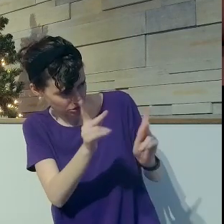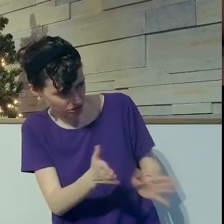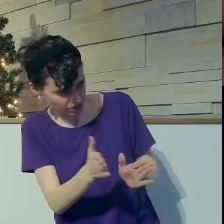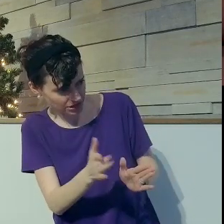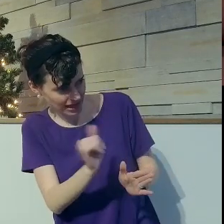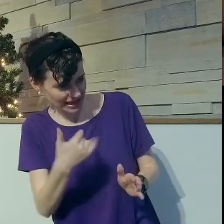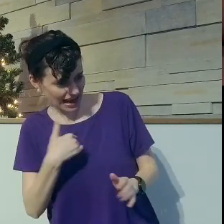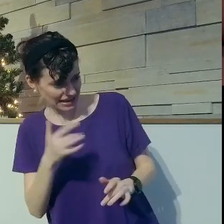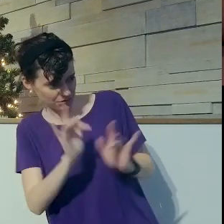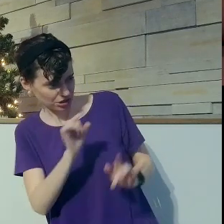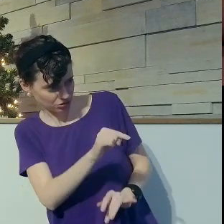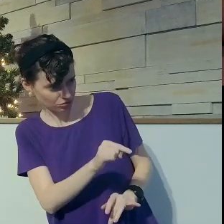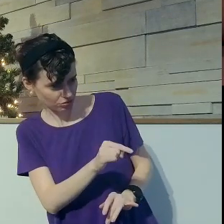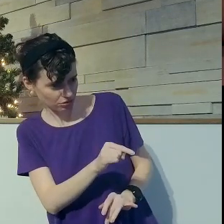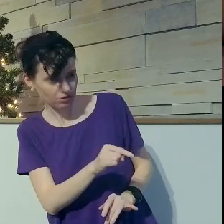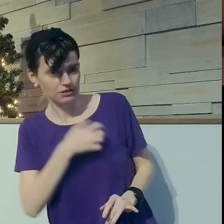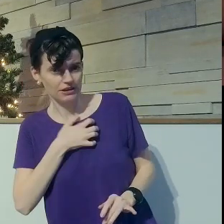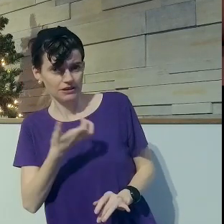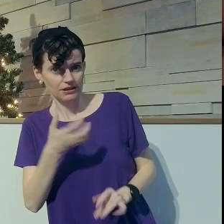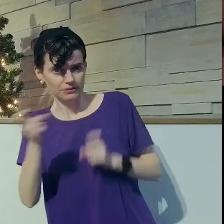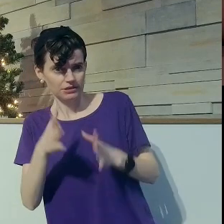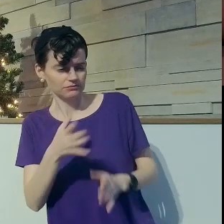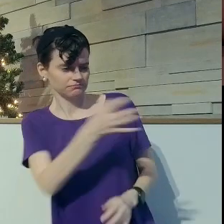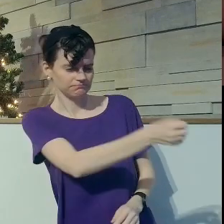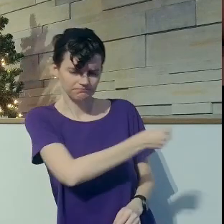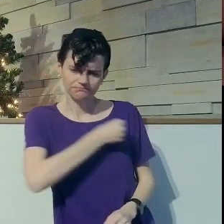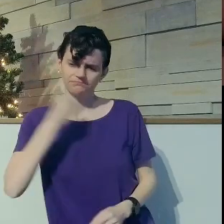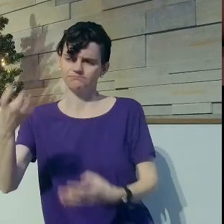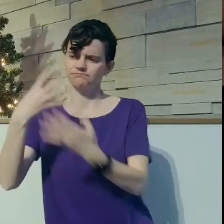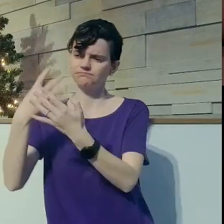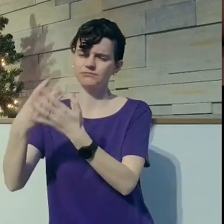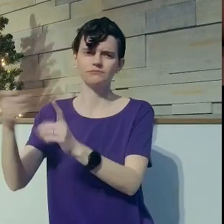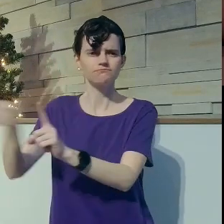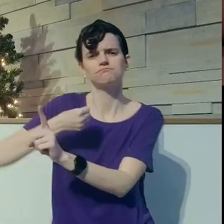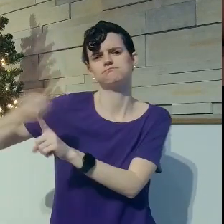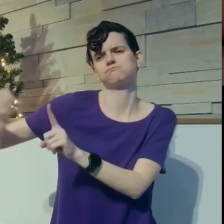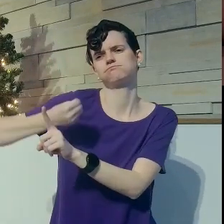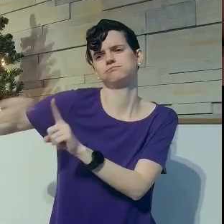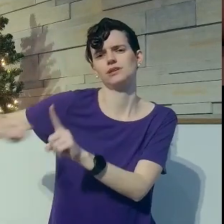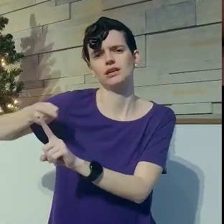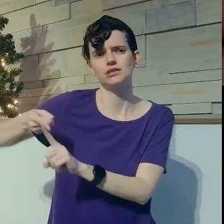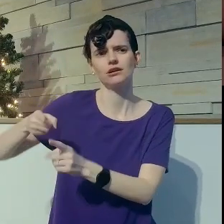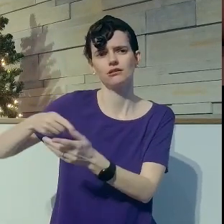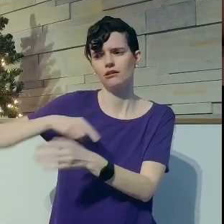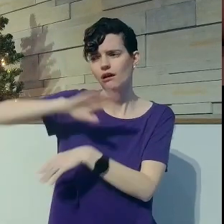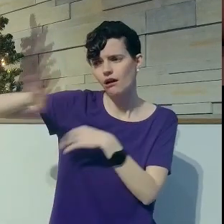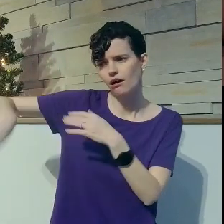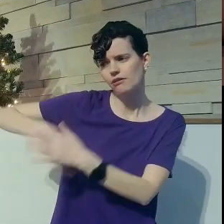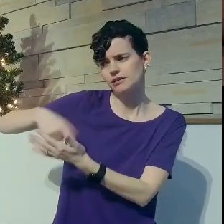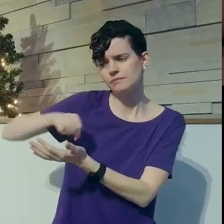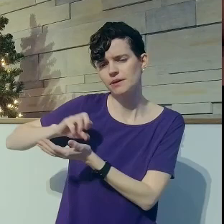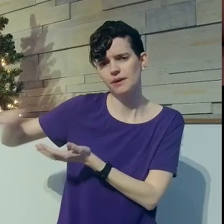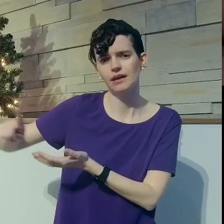servant just as I had on you?" In anger, his master handed him over to the jailers to be tortured until he should pay back all he